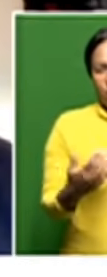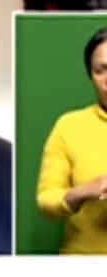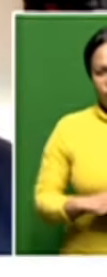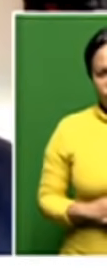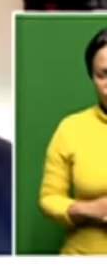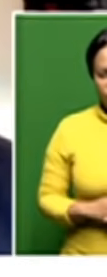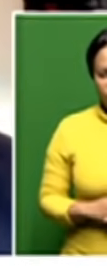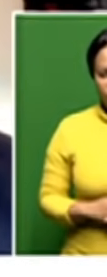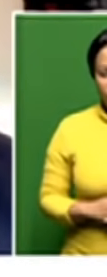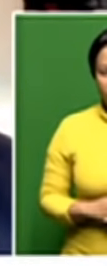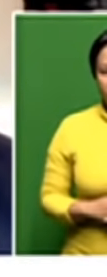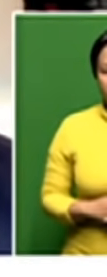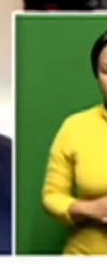line?